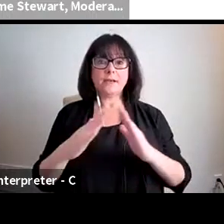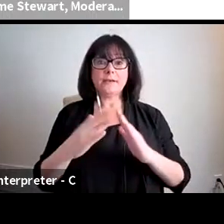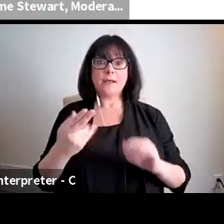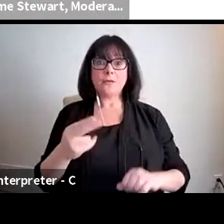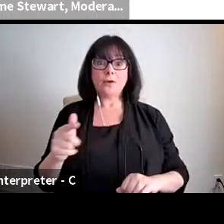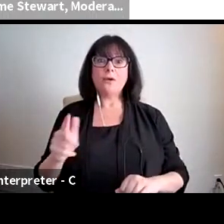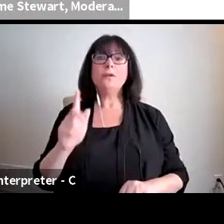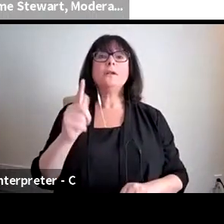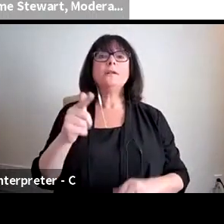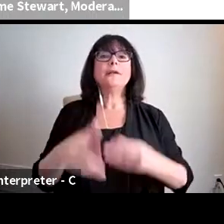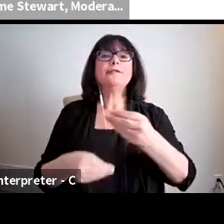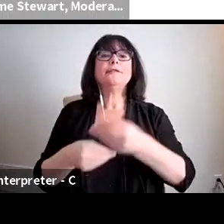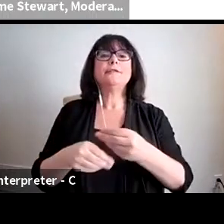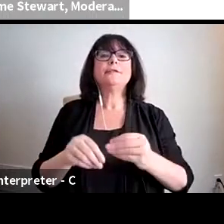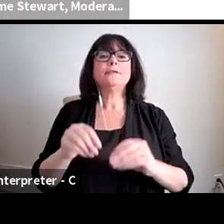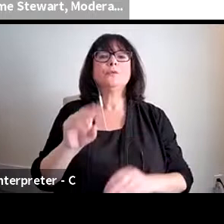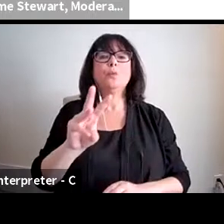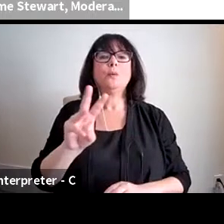website.